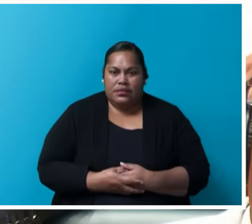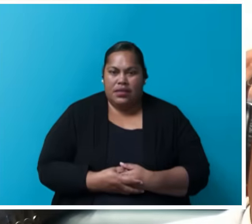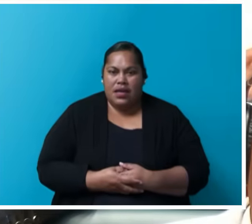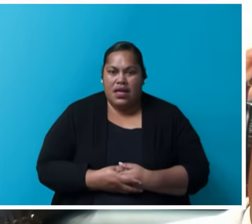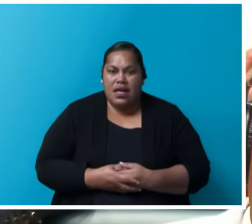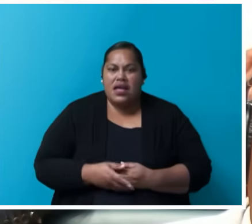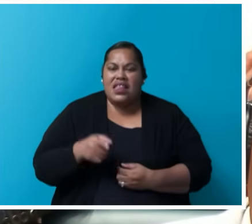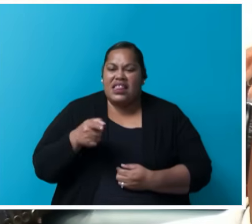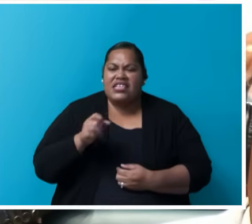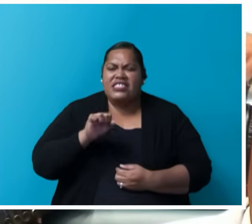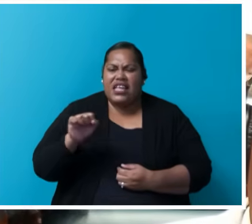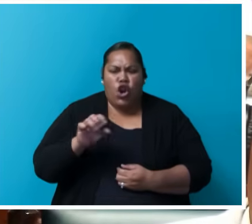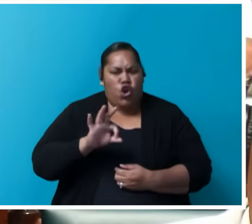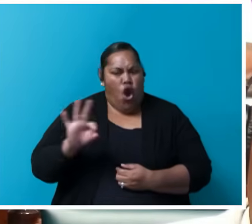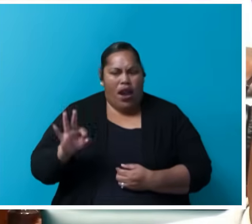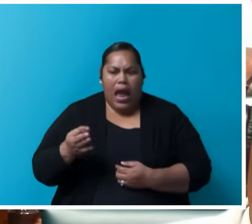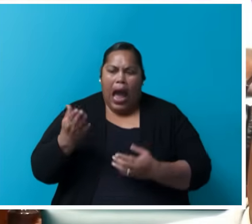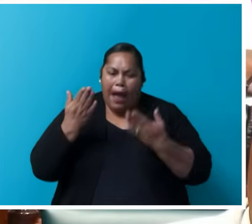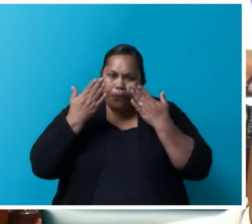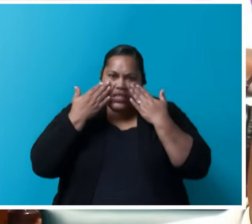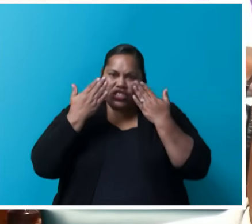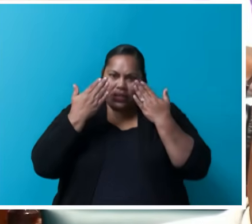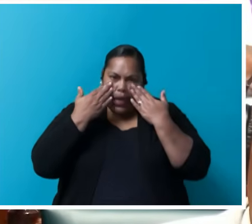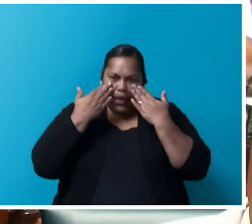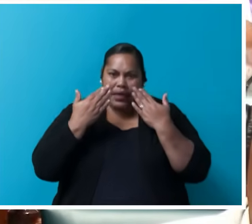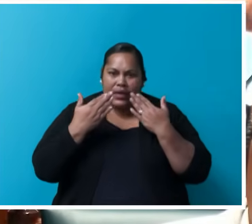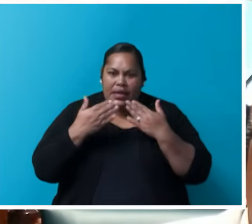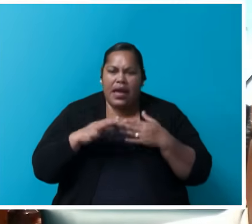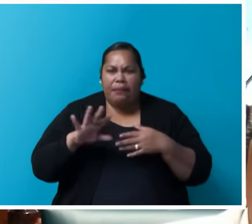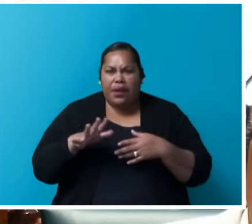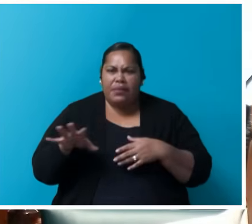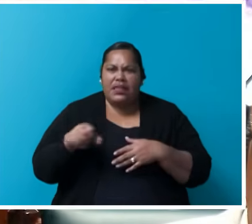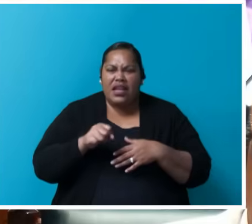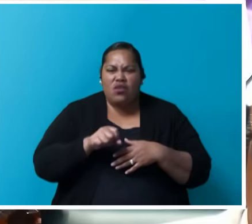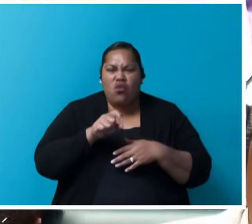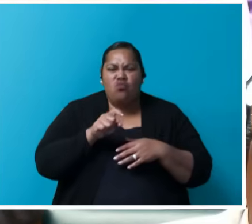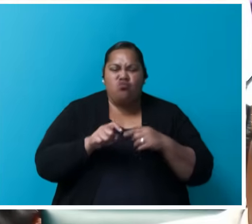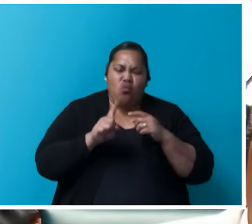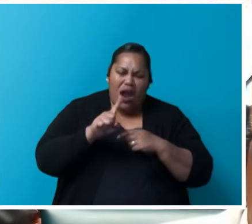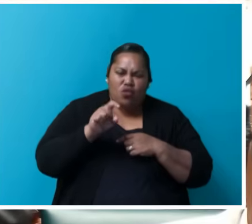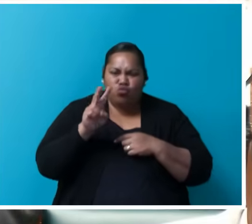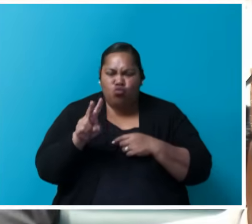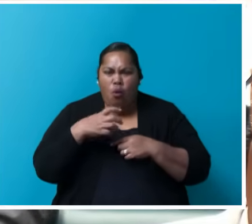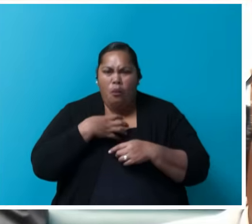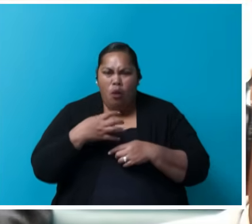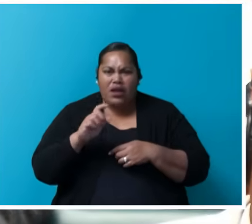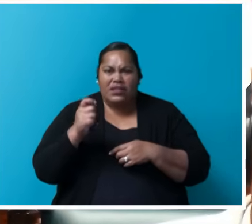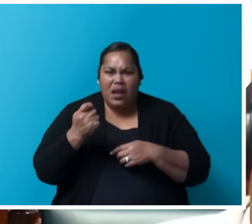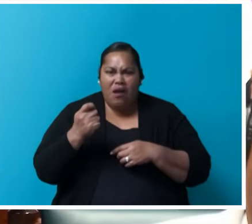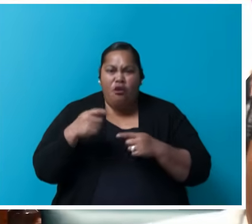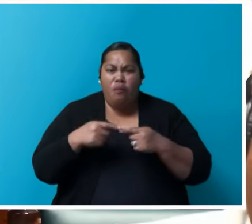haven't appreciated. And it will probably take, Mr. Speaker, 1 or 2 more terms in opposition before they start